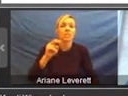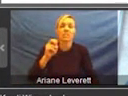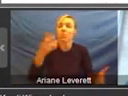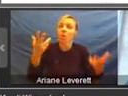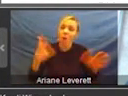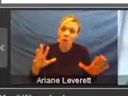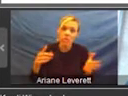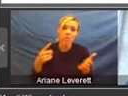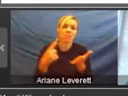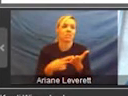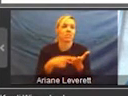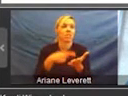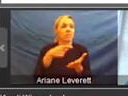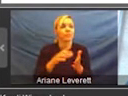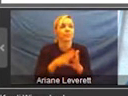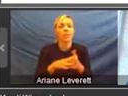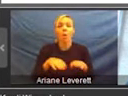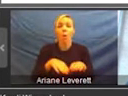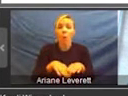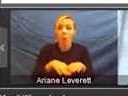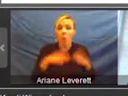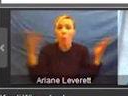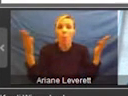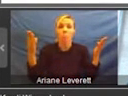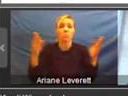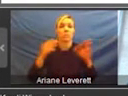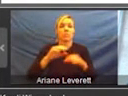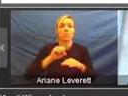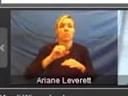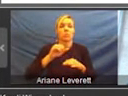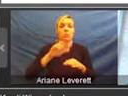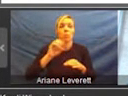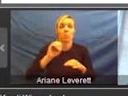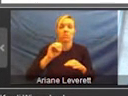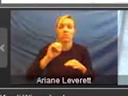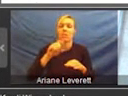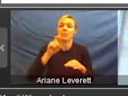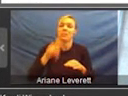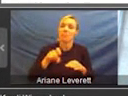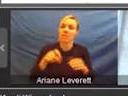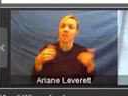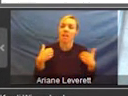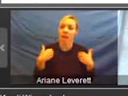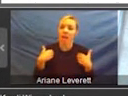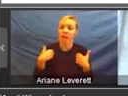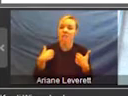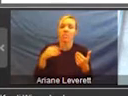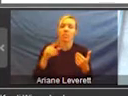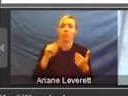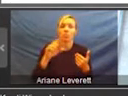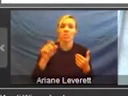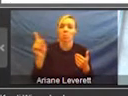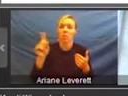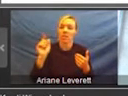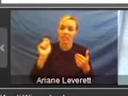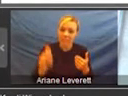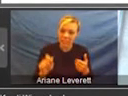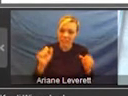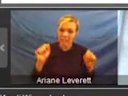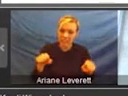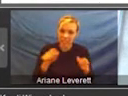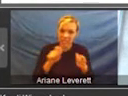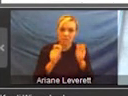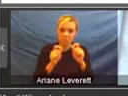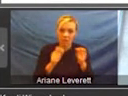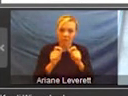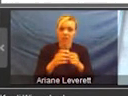to work on, to adjust to different contexts, to add functionality to where needed, and then to not only